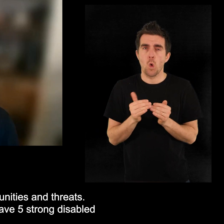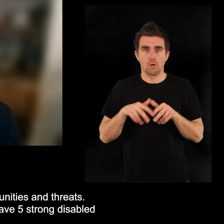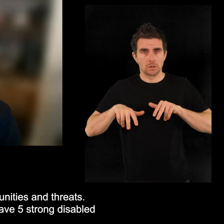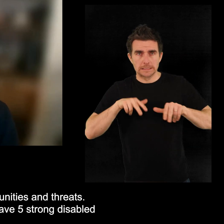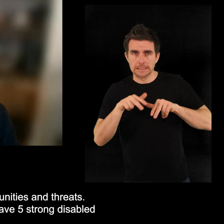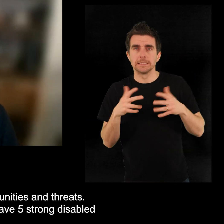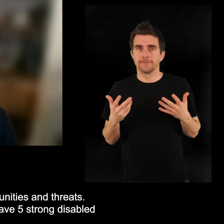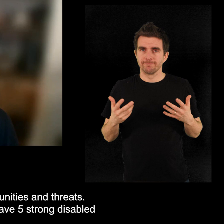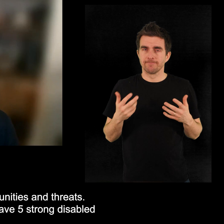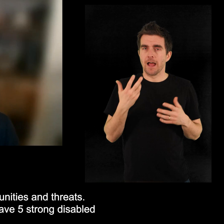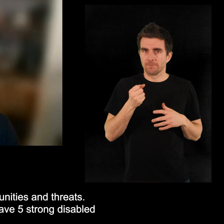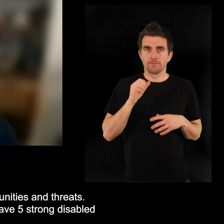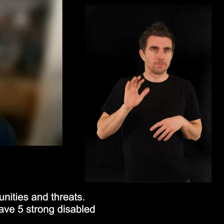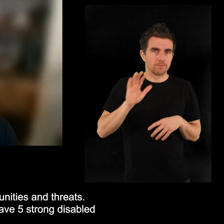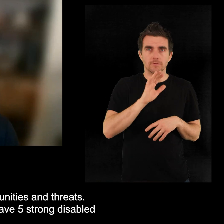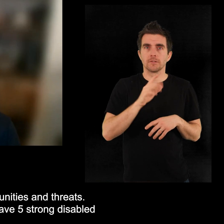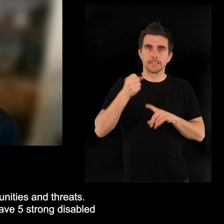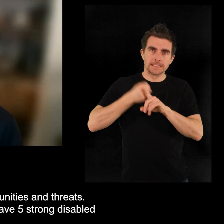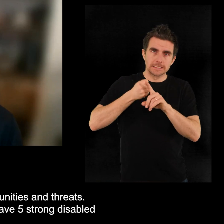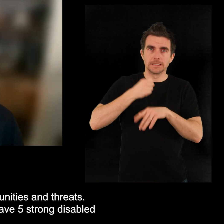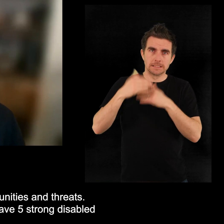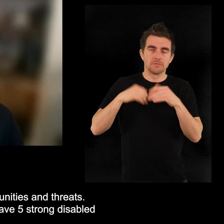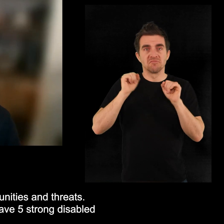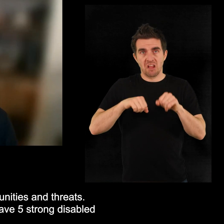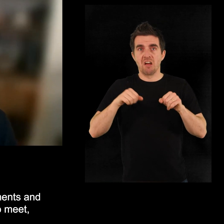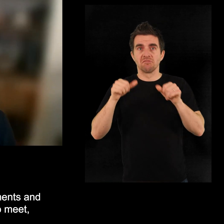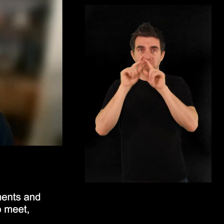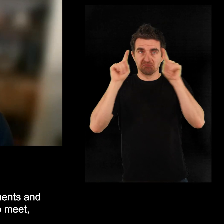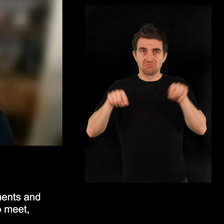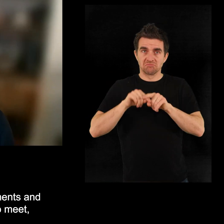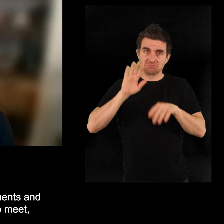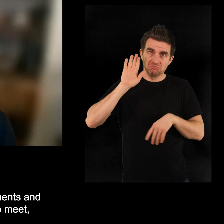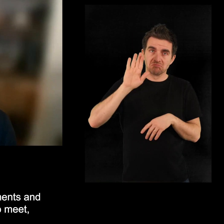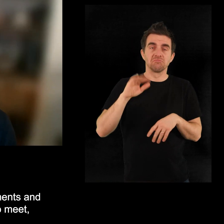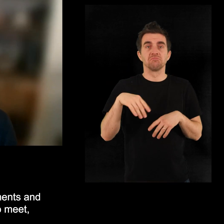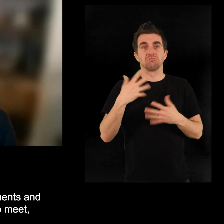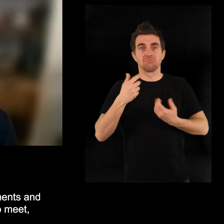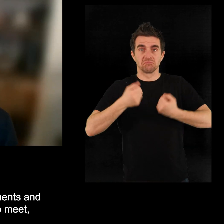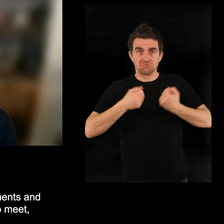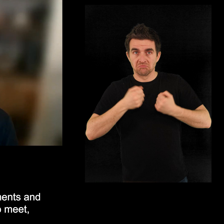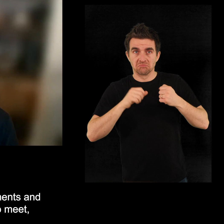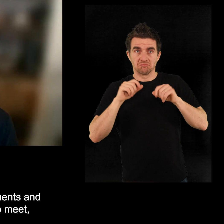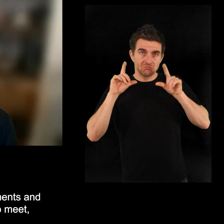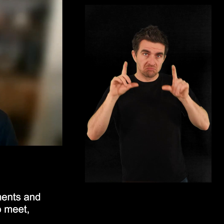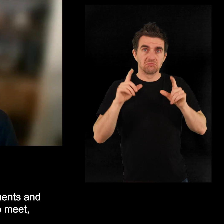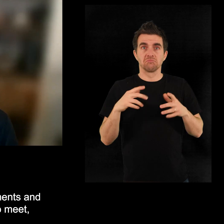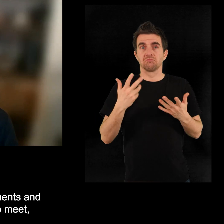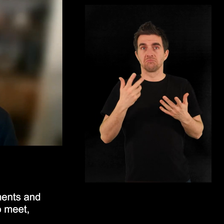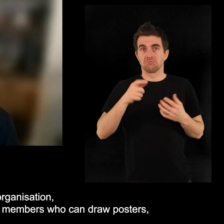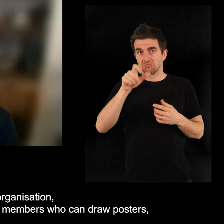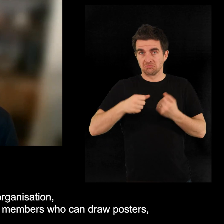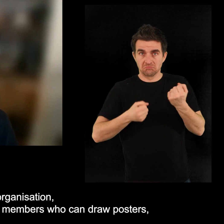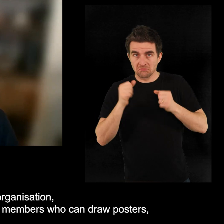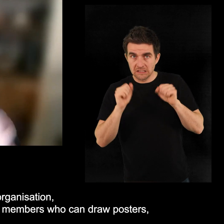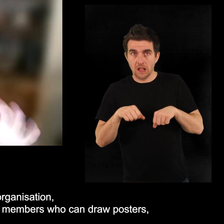a strength might be that we have 5 strong disabled people with different impairments and experiences, have a place to